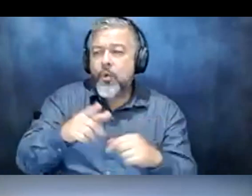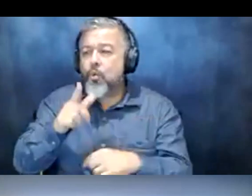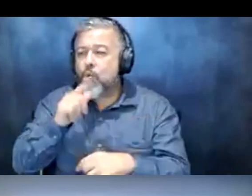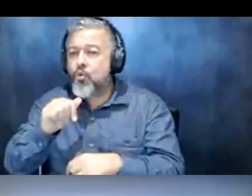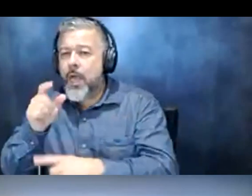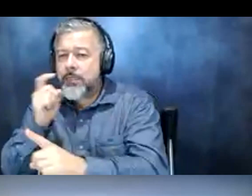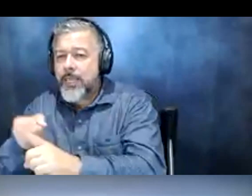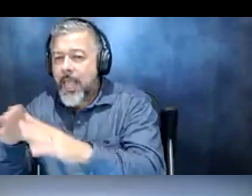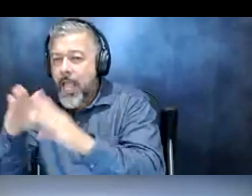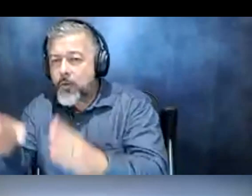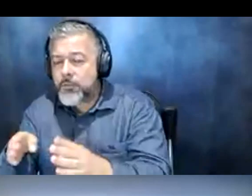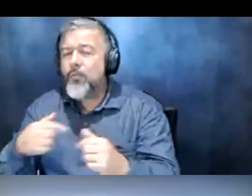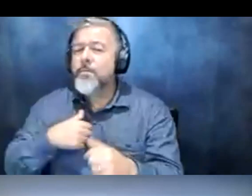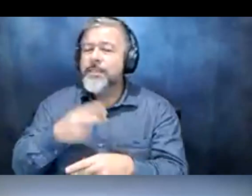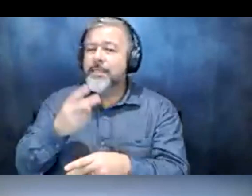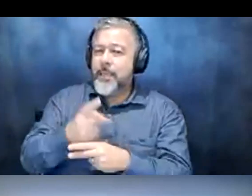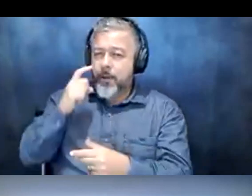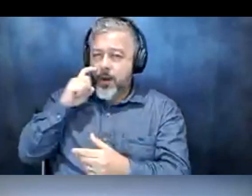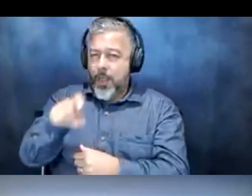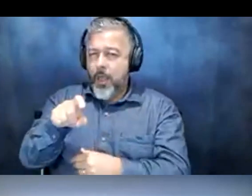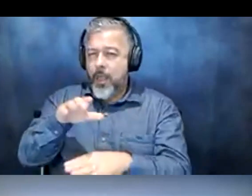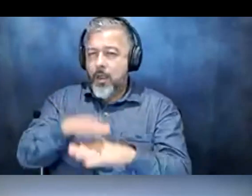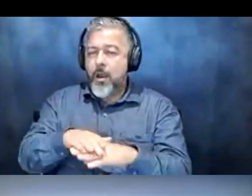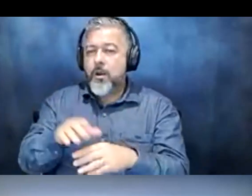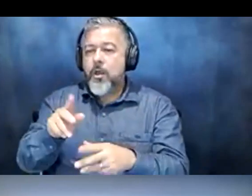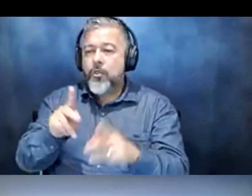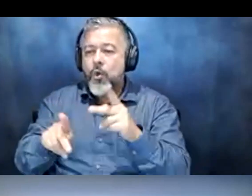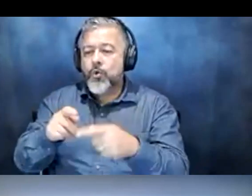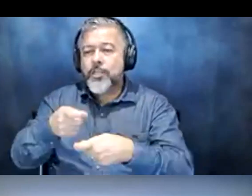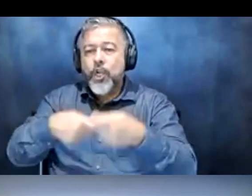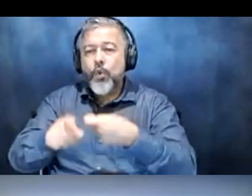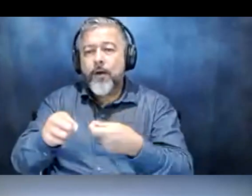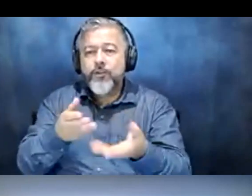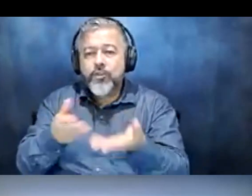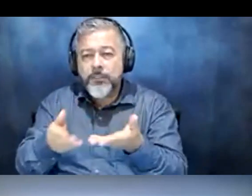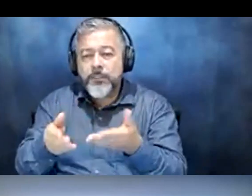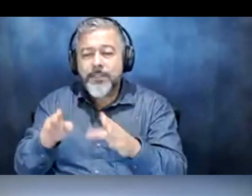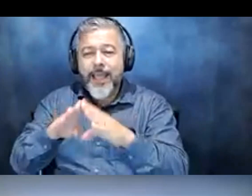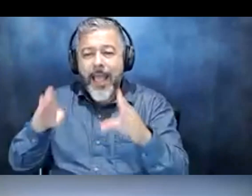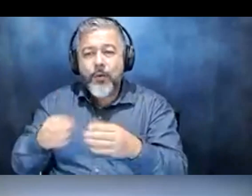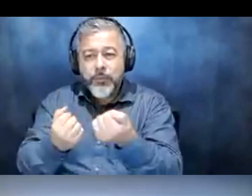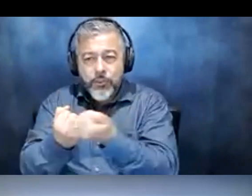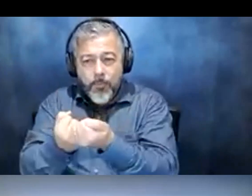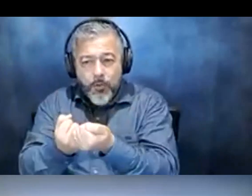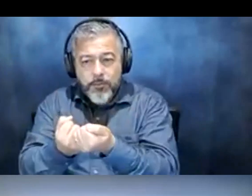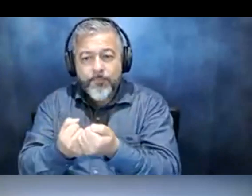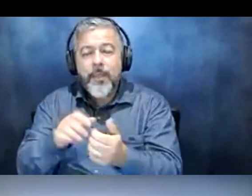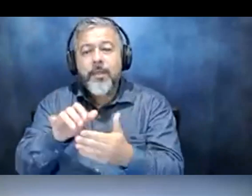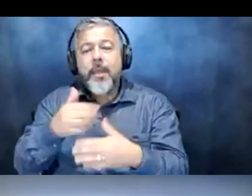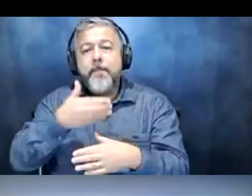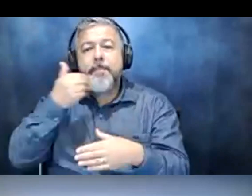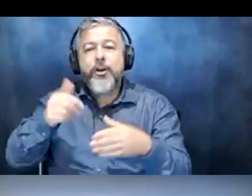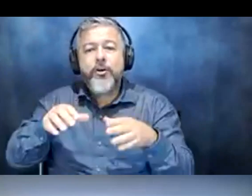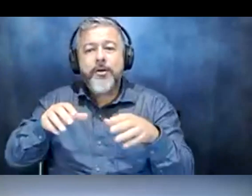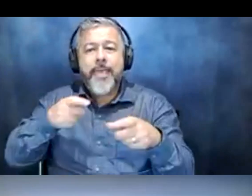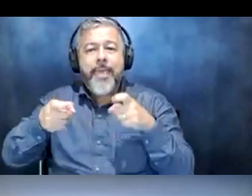want to really keep an eye on those in lieu of services, housing supports that are done in the best way and